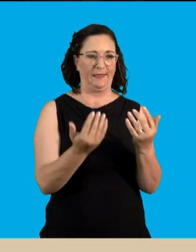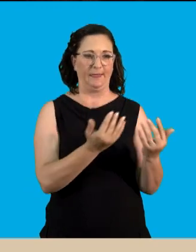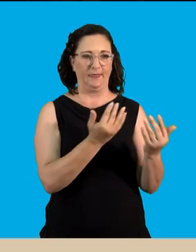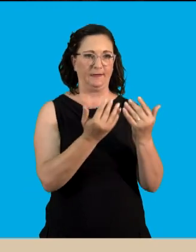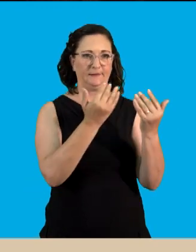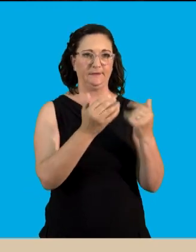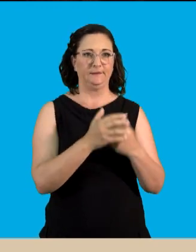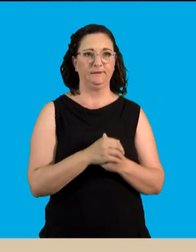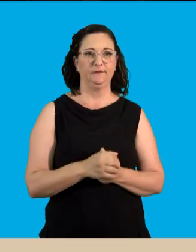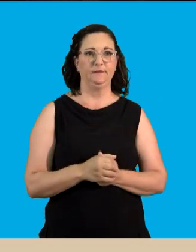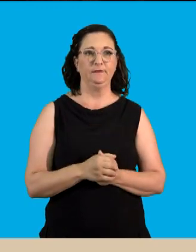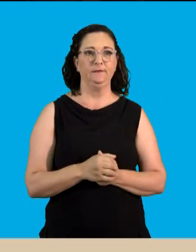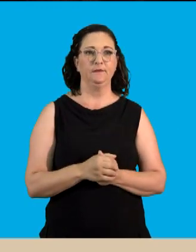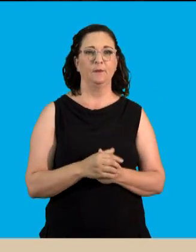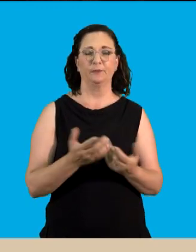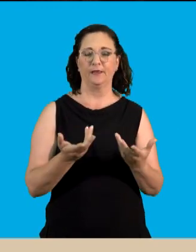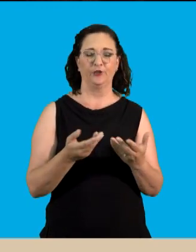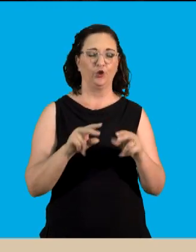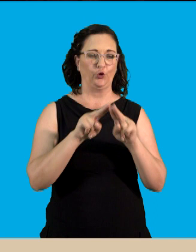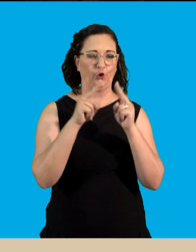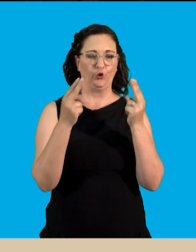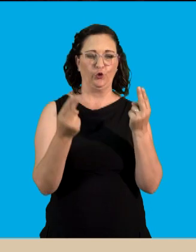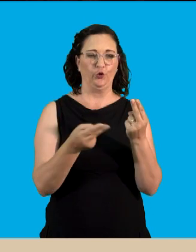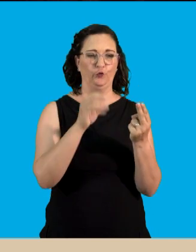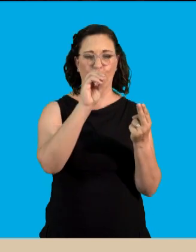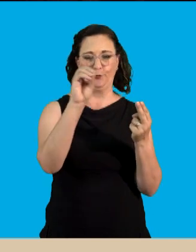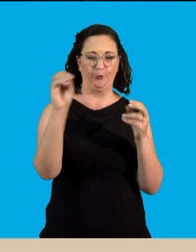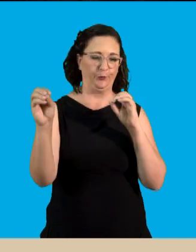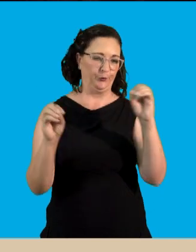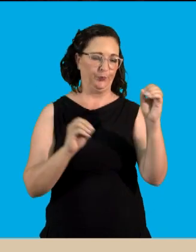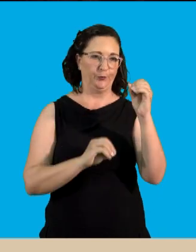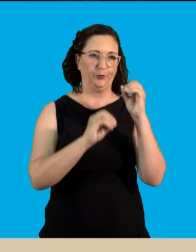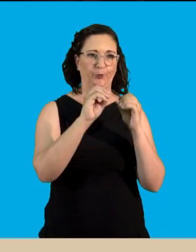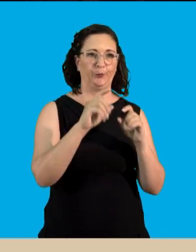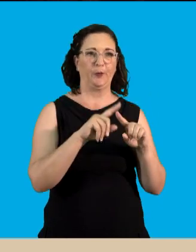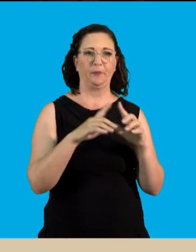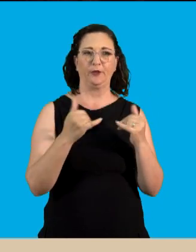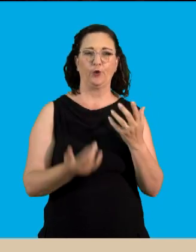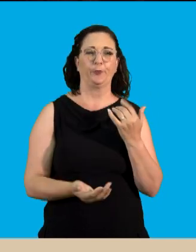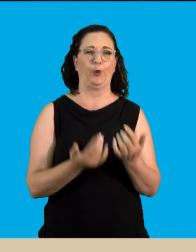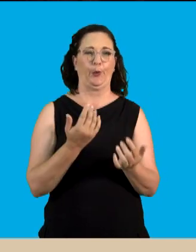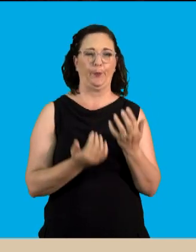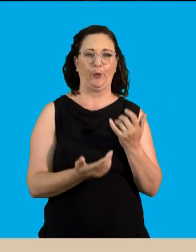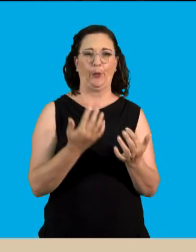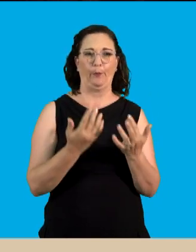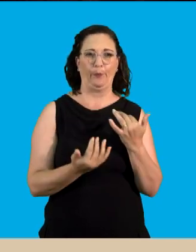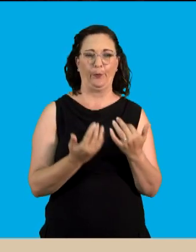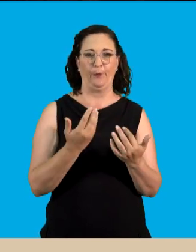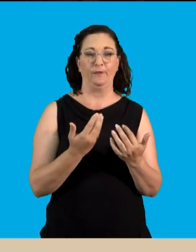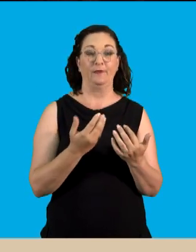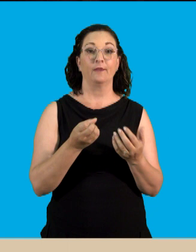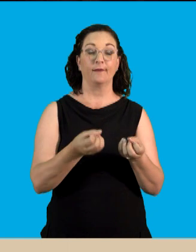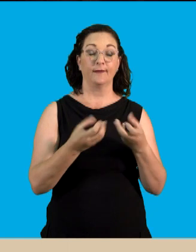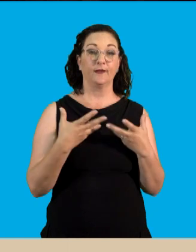are scattered through the universe. And they burn for billions of years, giving birth